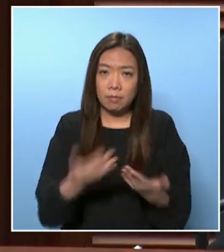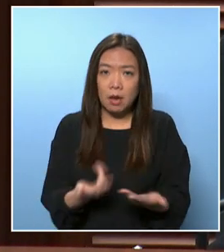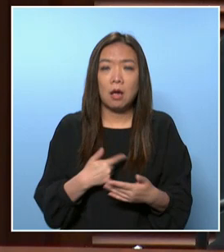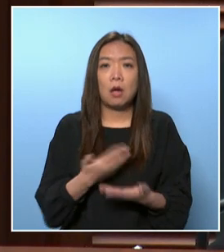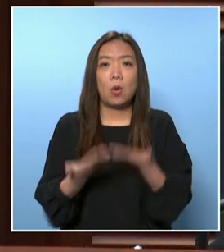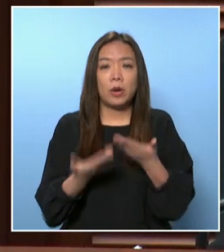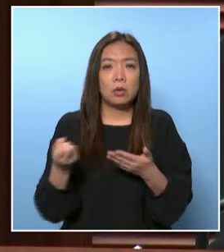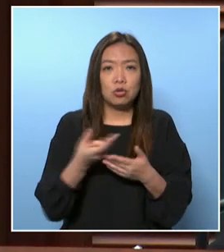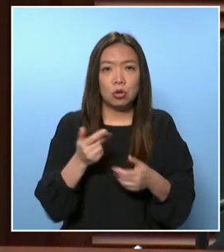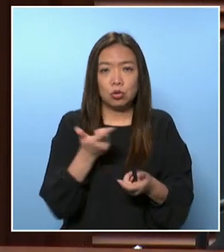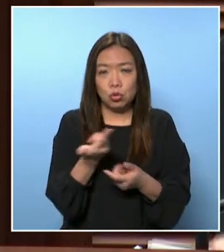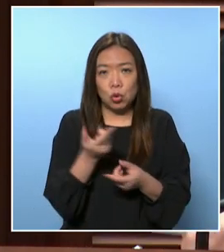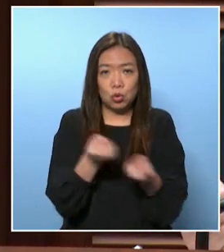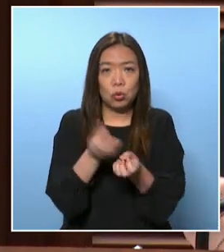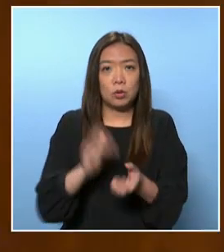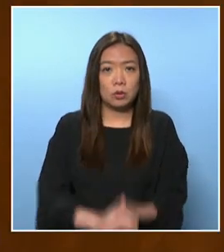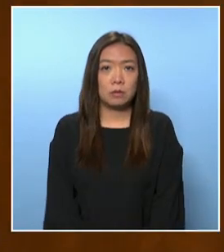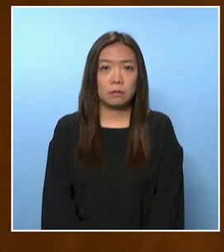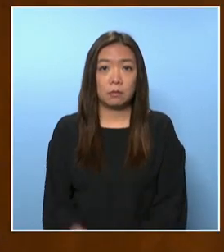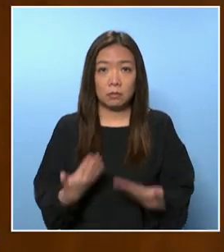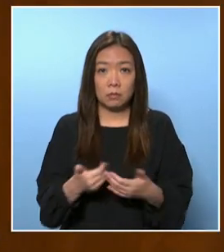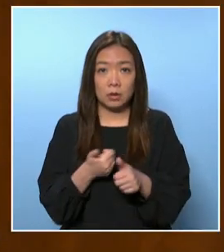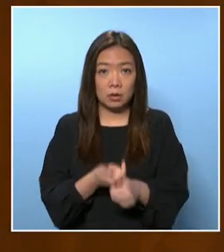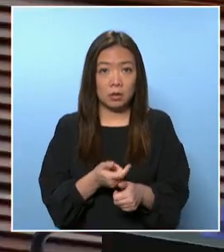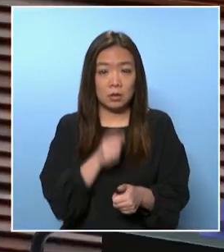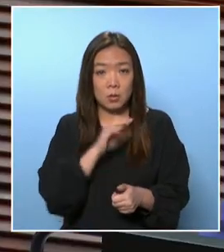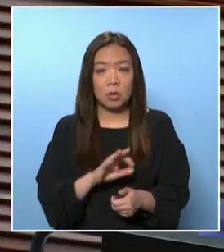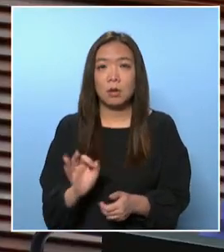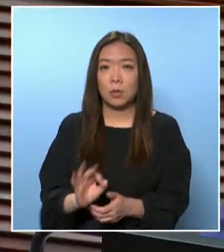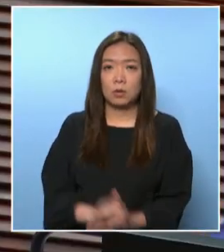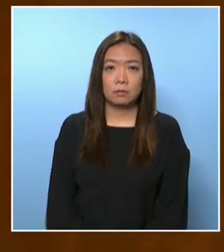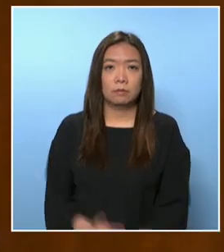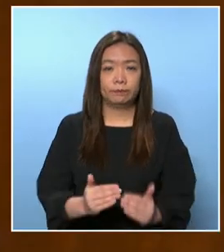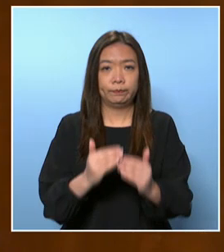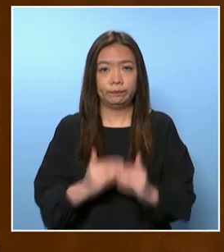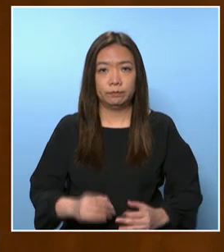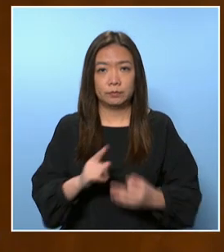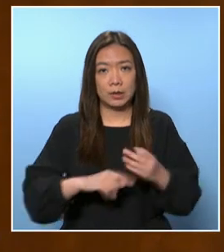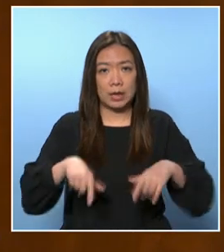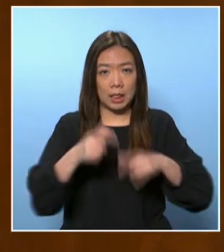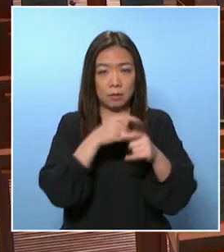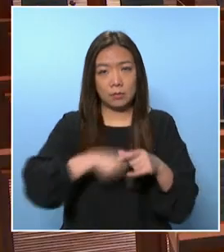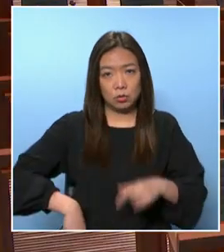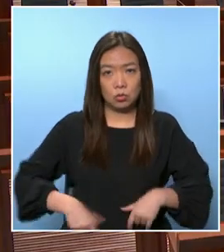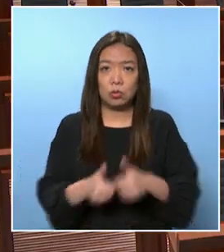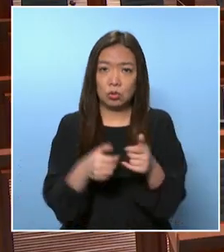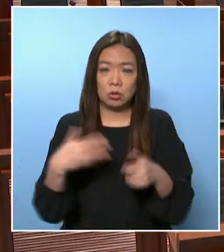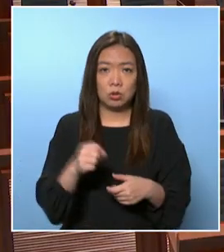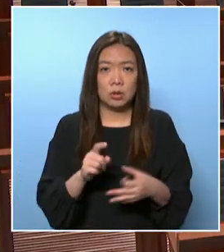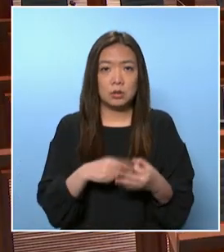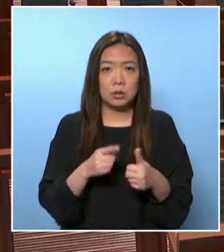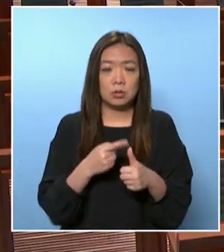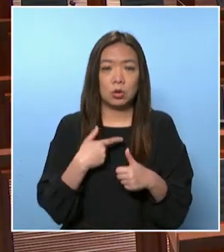at the primary care level. There will be more discussion going forward. Any follow-up? No? Dr. Dennis